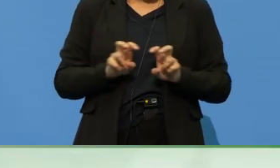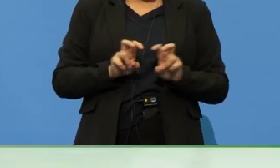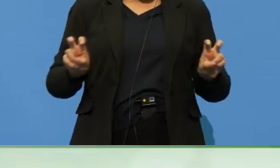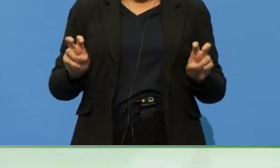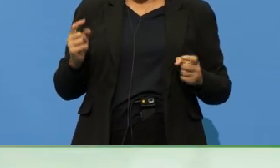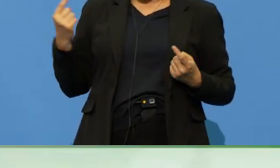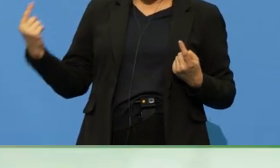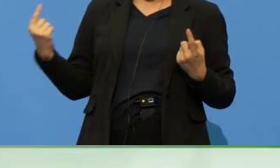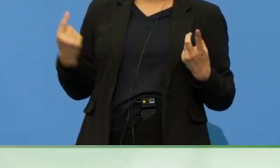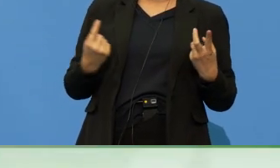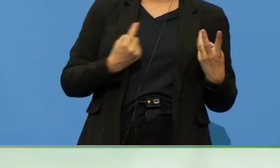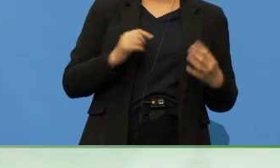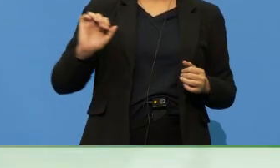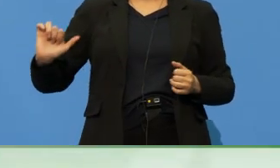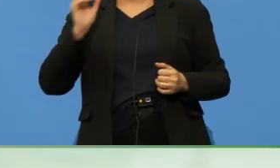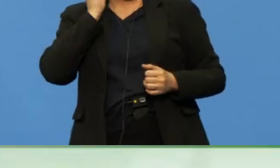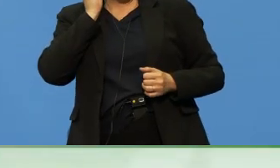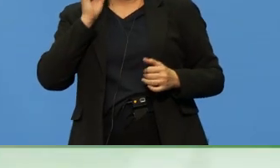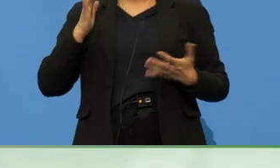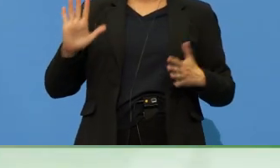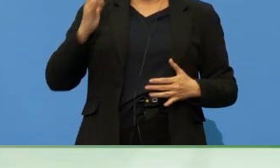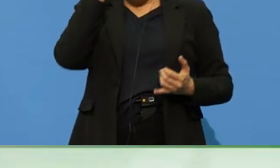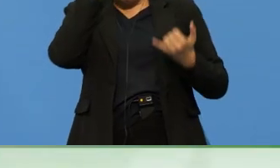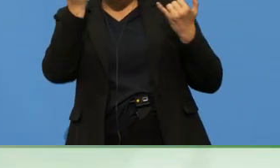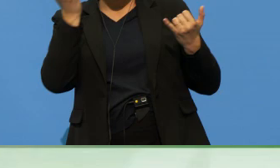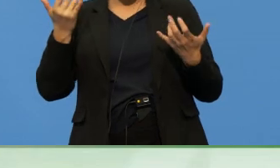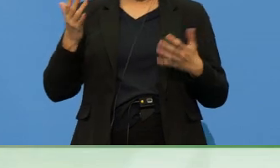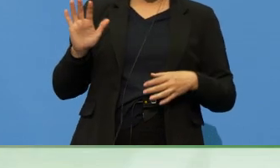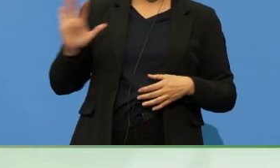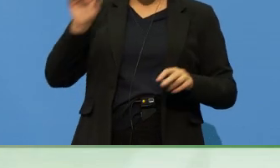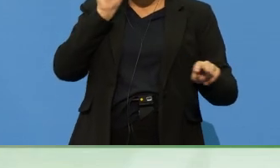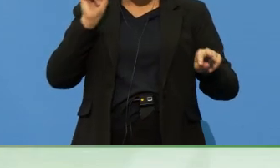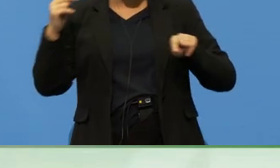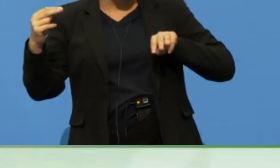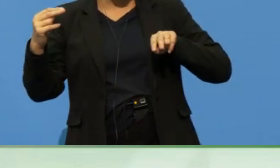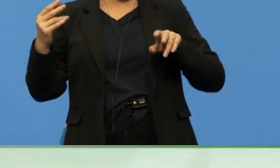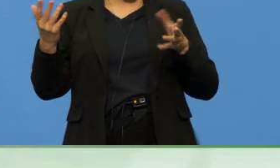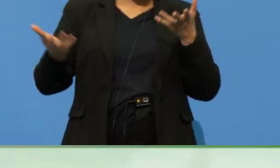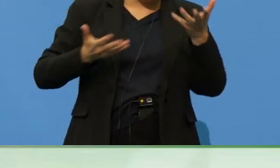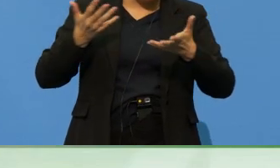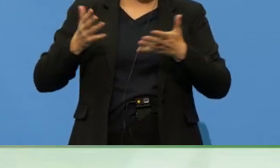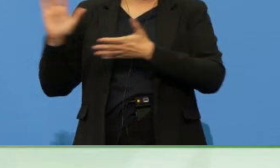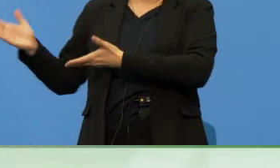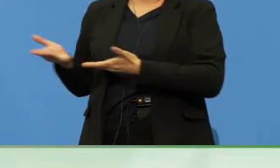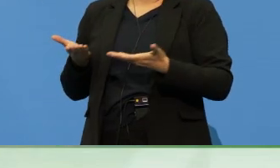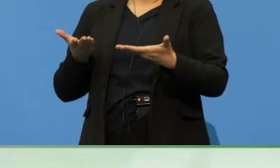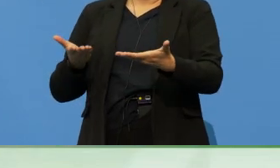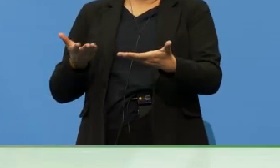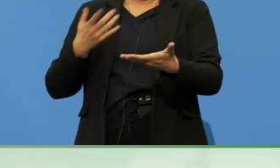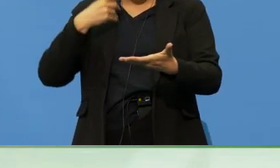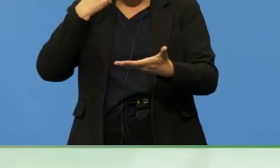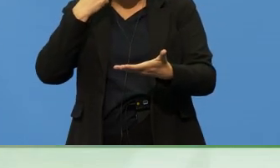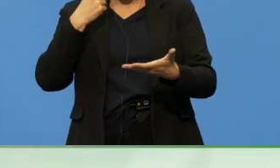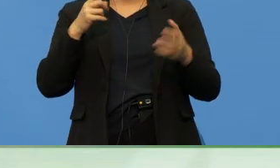to the floor, so we can see how different and diverse we can also practice this